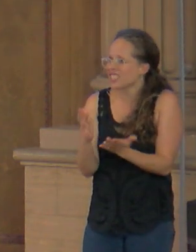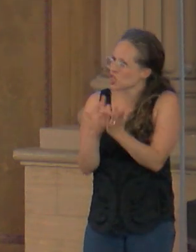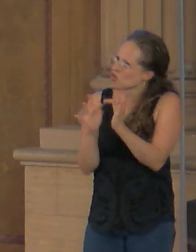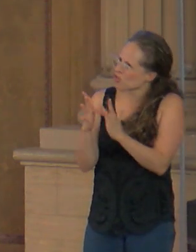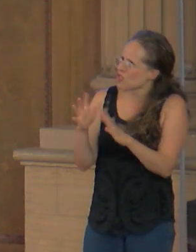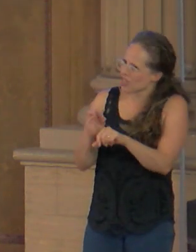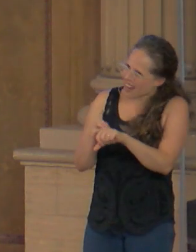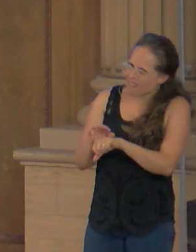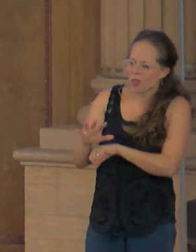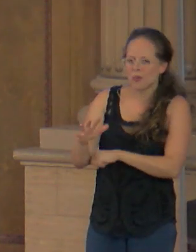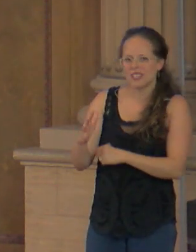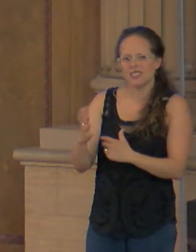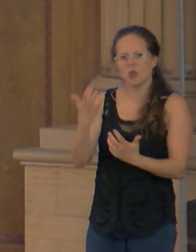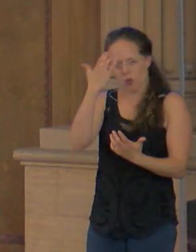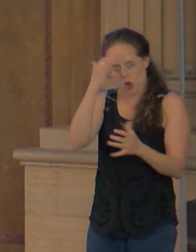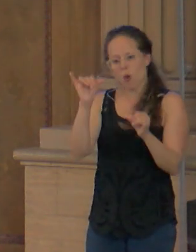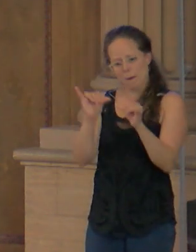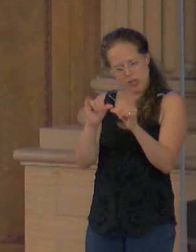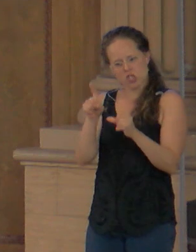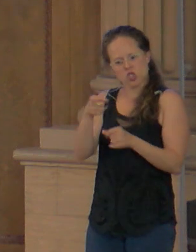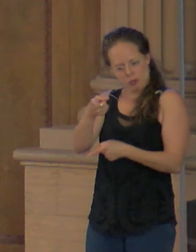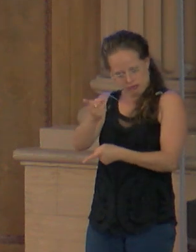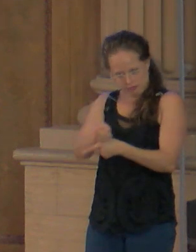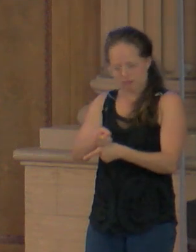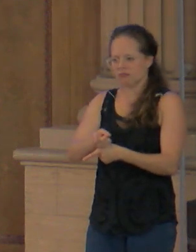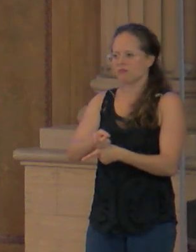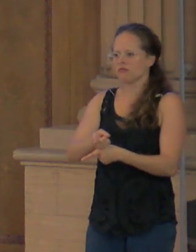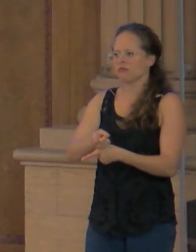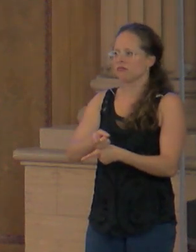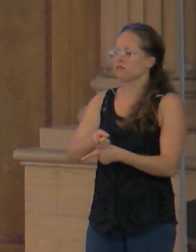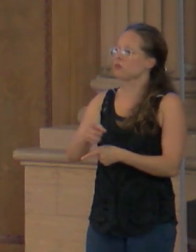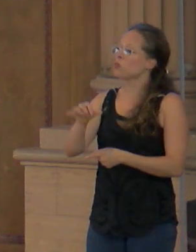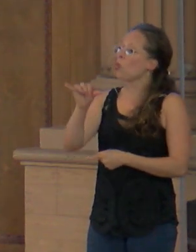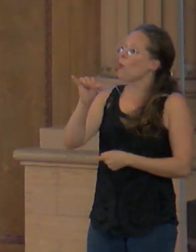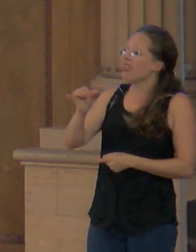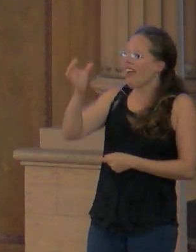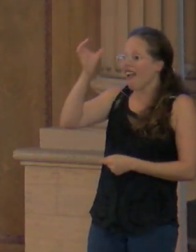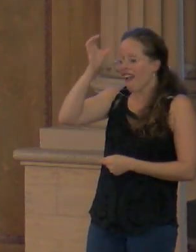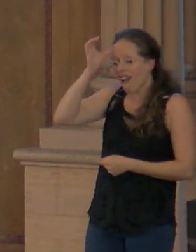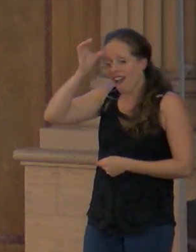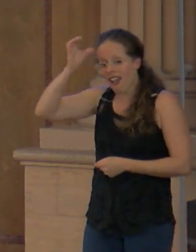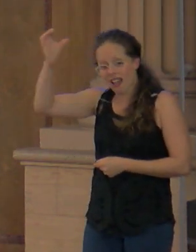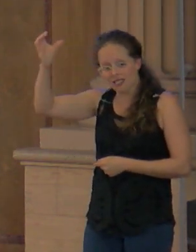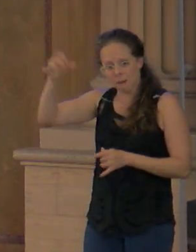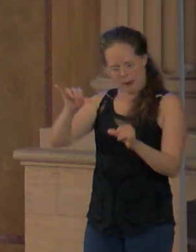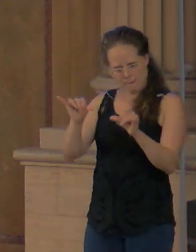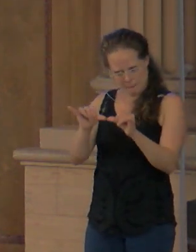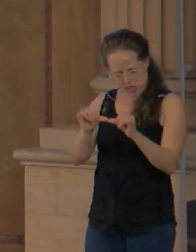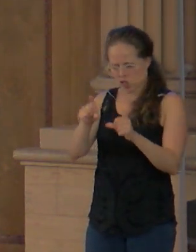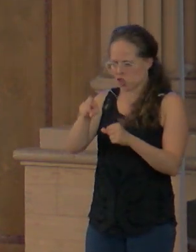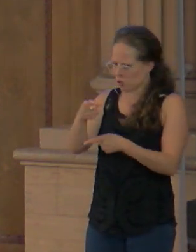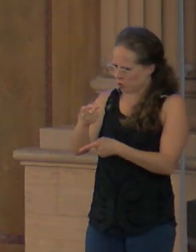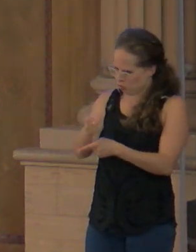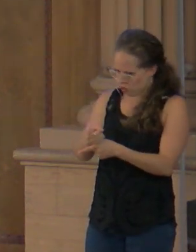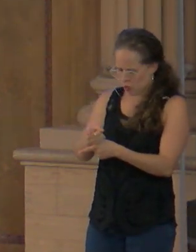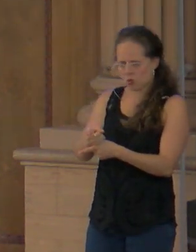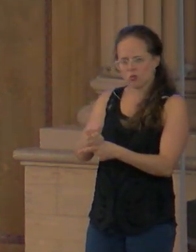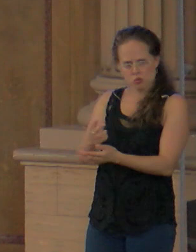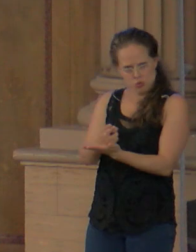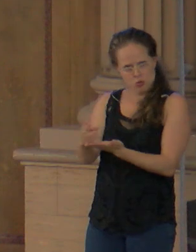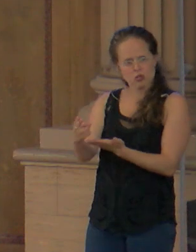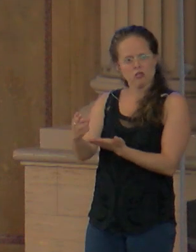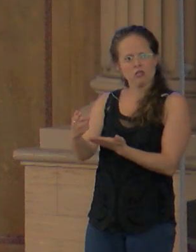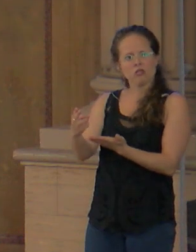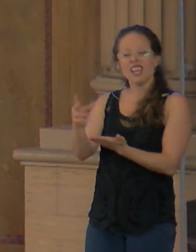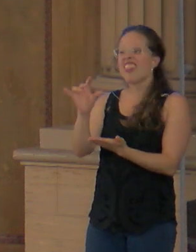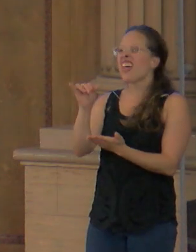that measurements should be true. And we're supposed to take that concept, that measurements should always be true, and apply